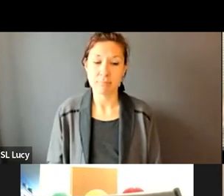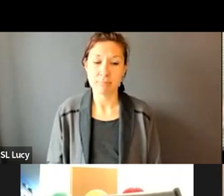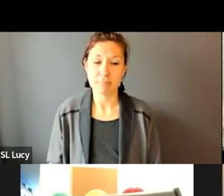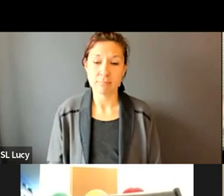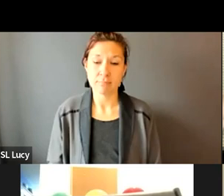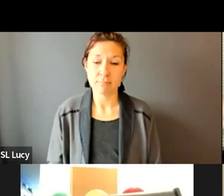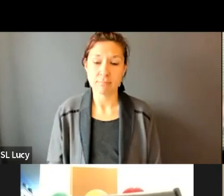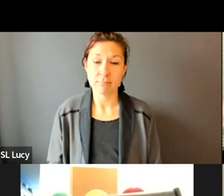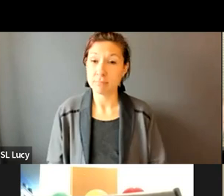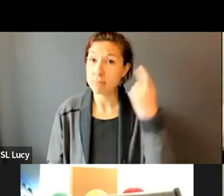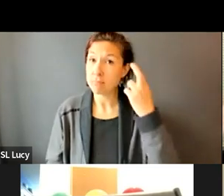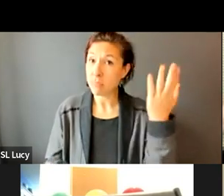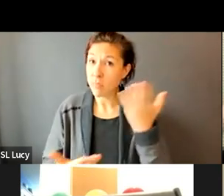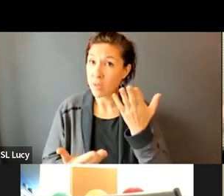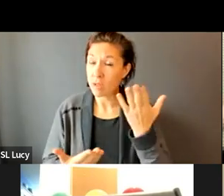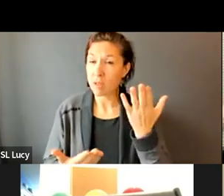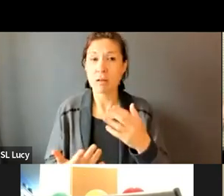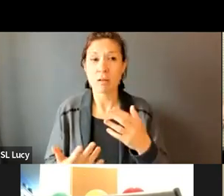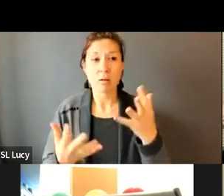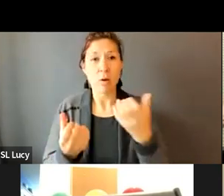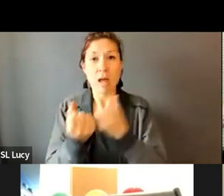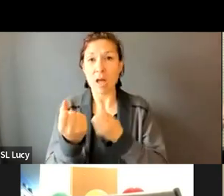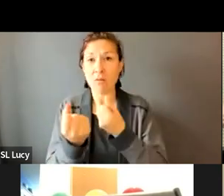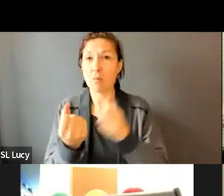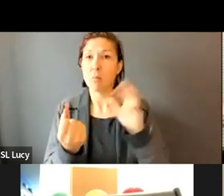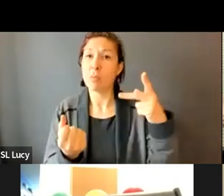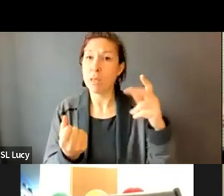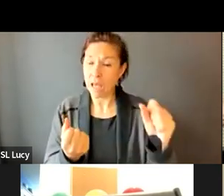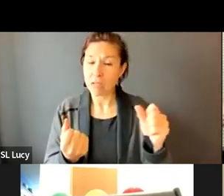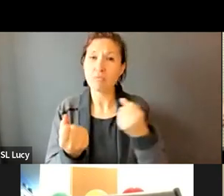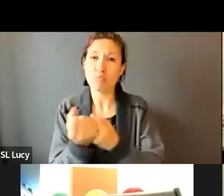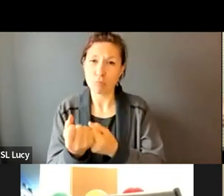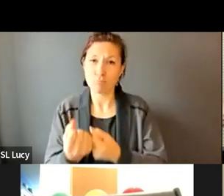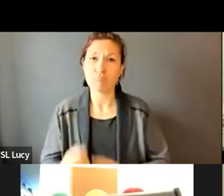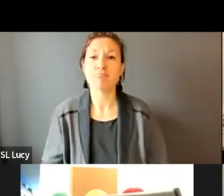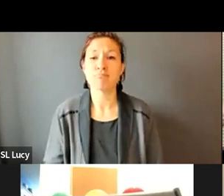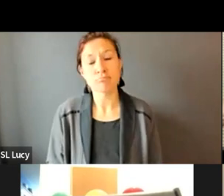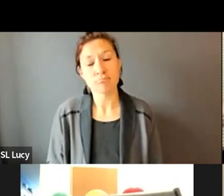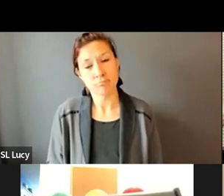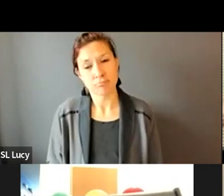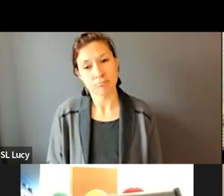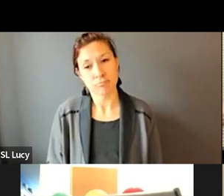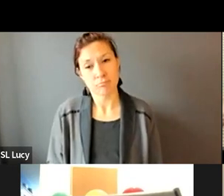I'm here to advocate for the Boston Public Schools yes